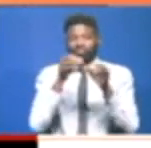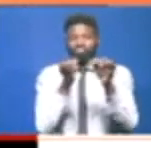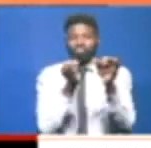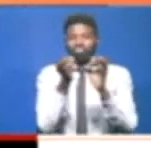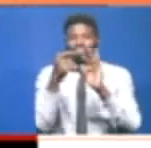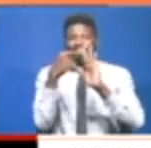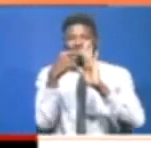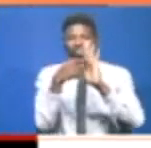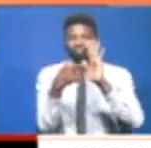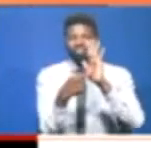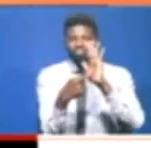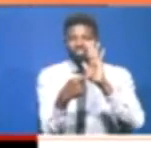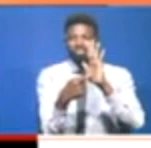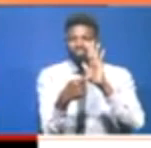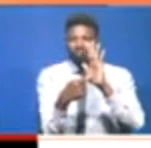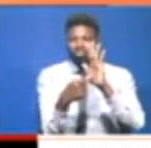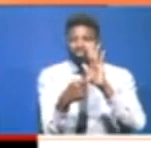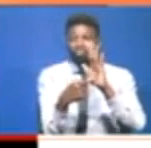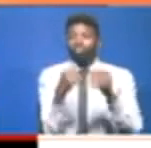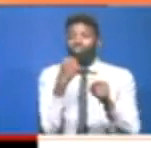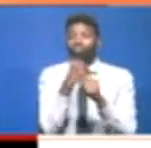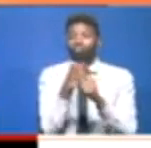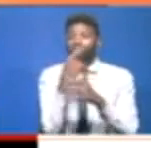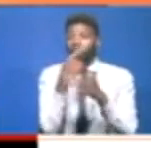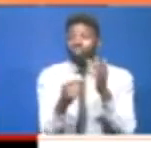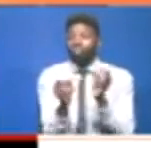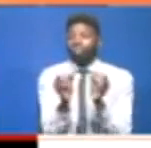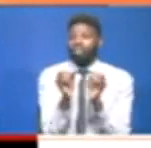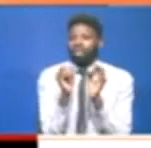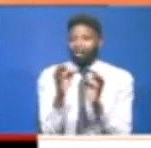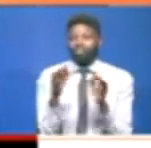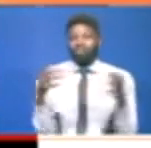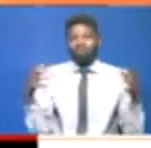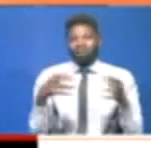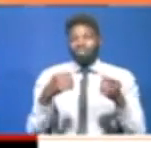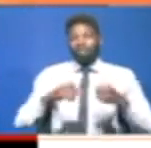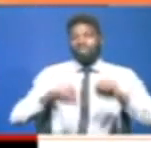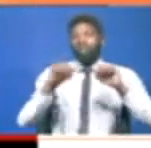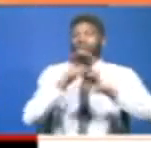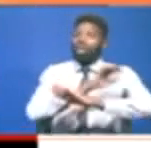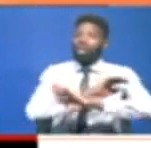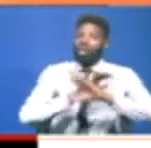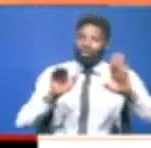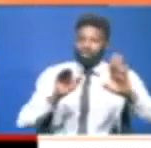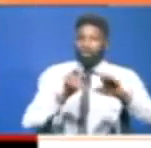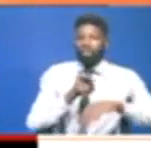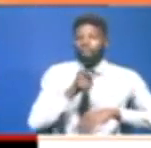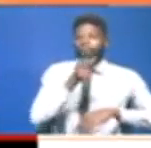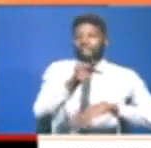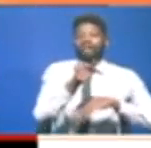measures that are supposed to be taken in case an employer does not remit an employee's pension. Yes.